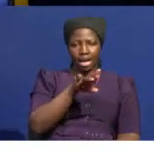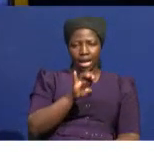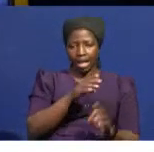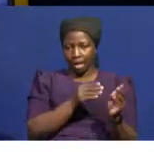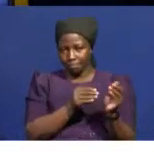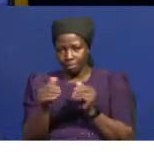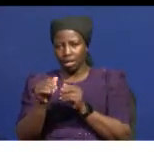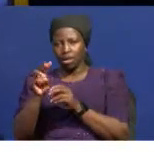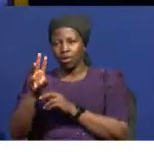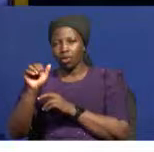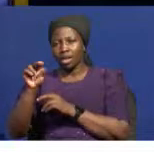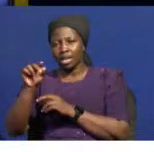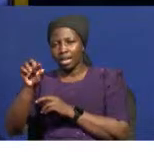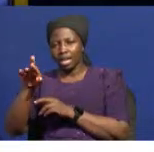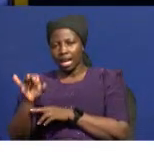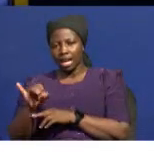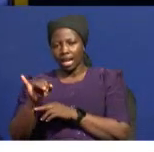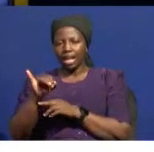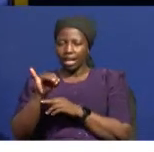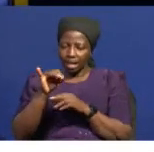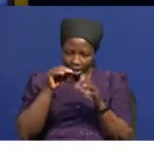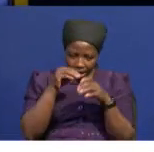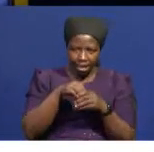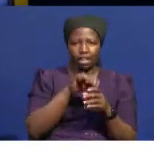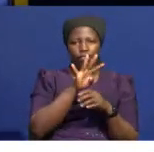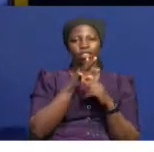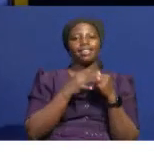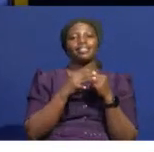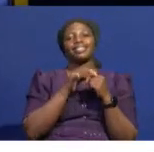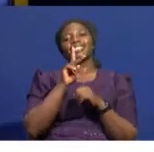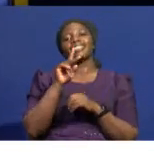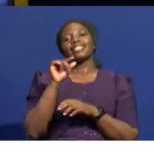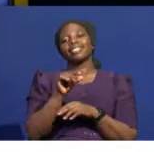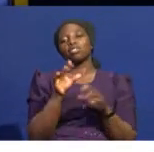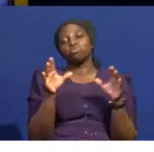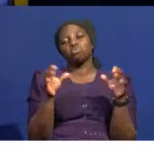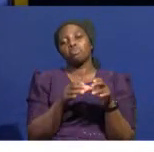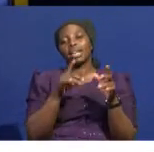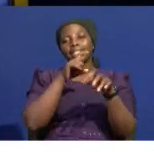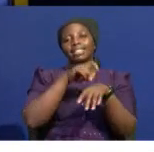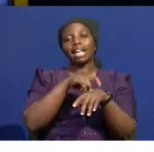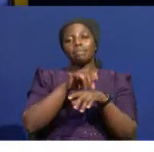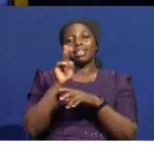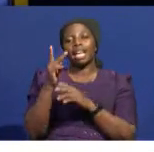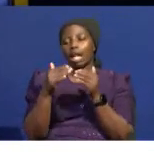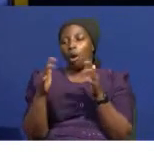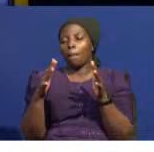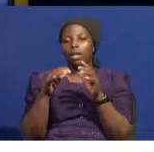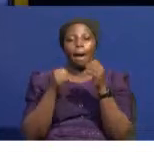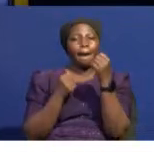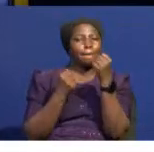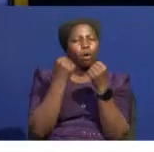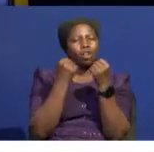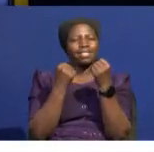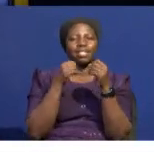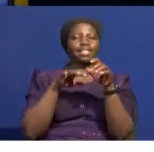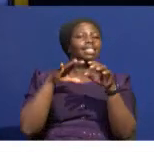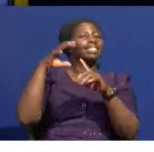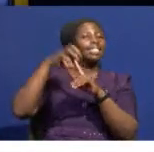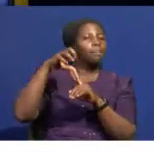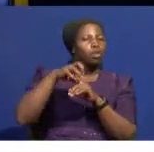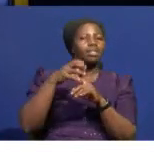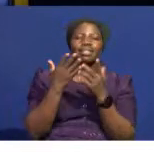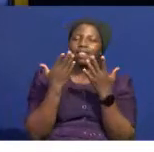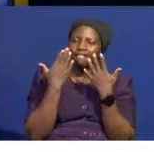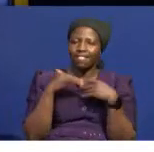to win the women's 48-kilogram category as the curtains came down on Kenya Open Boxing Championships at the